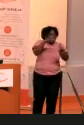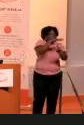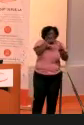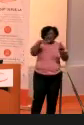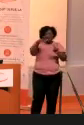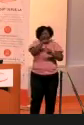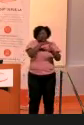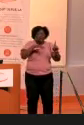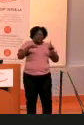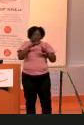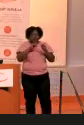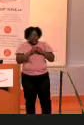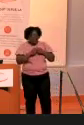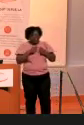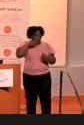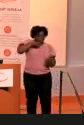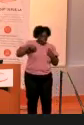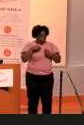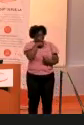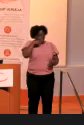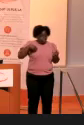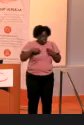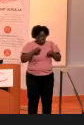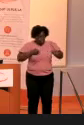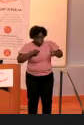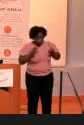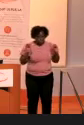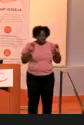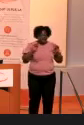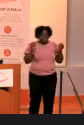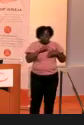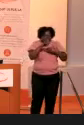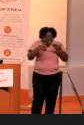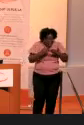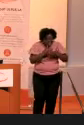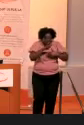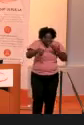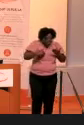factors, dysregulation of the hormones, and all of this combined with the